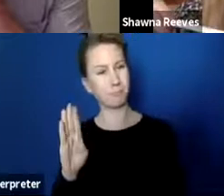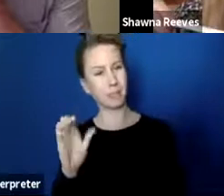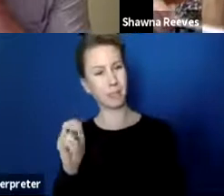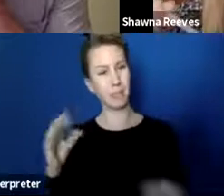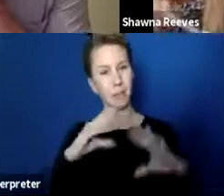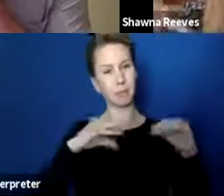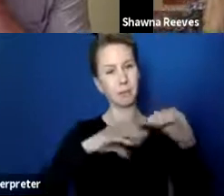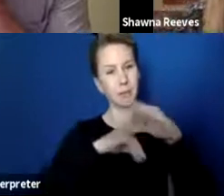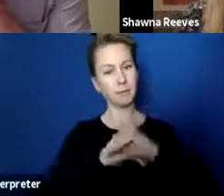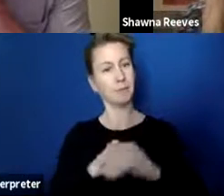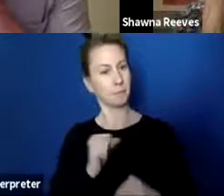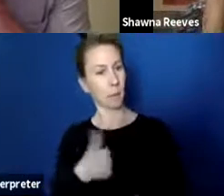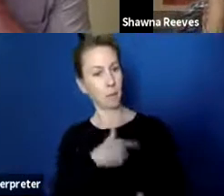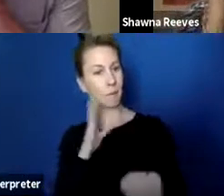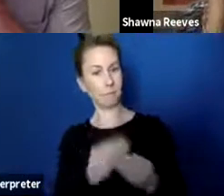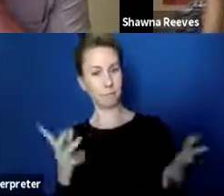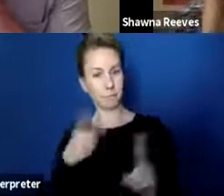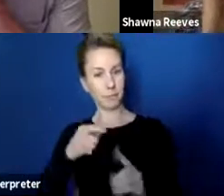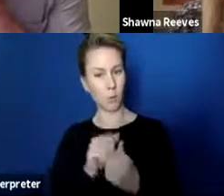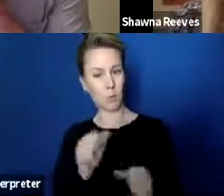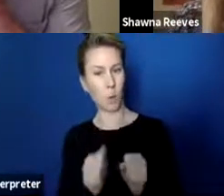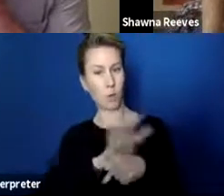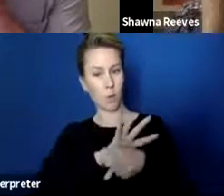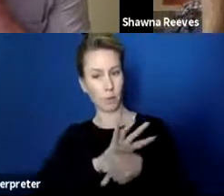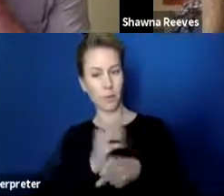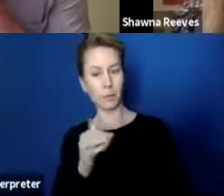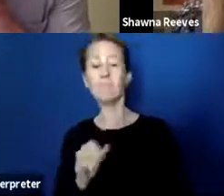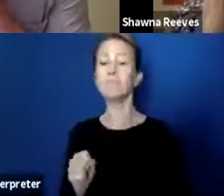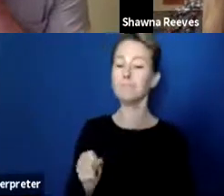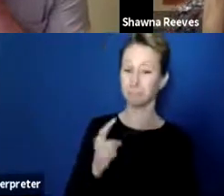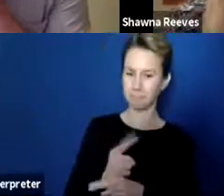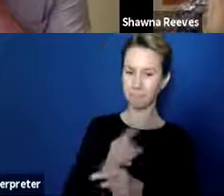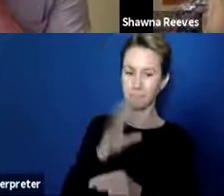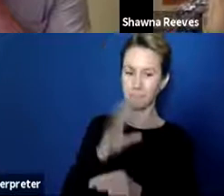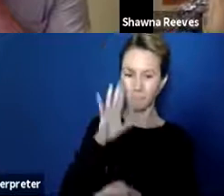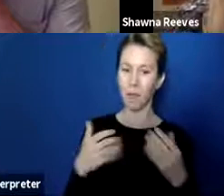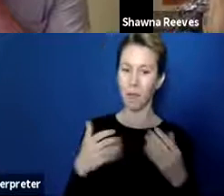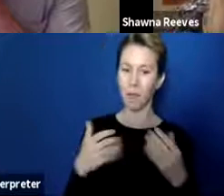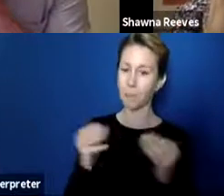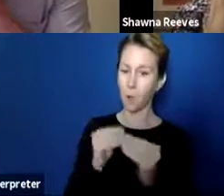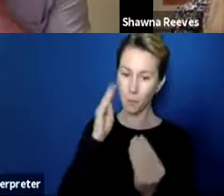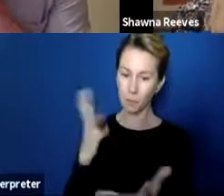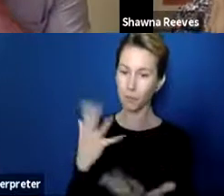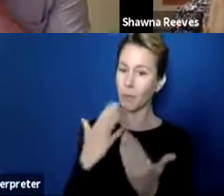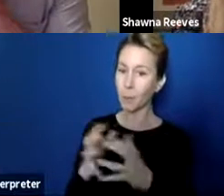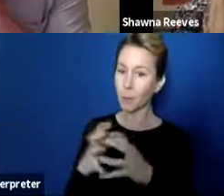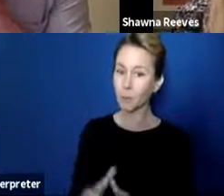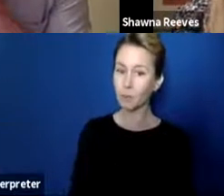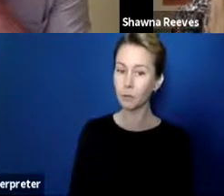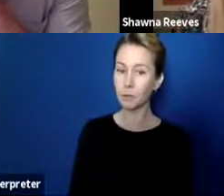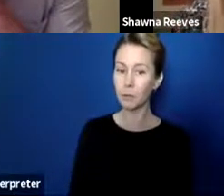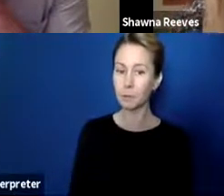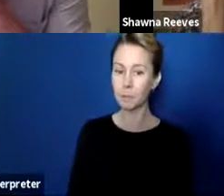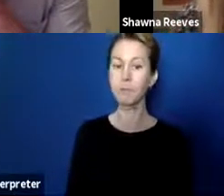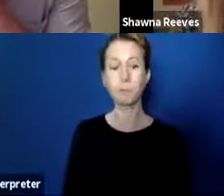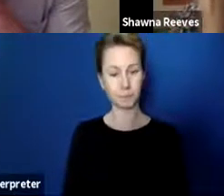was developed specifically for this period of time. Great. Kind of We just didn't want to do it without your permission, but I think that'd be a great resource. Distributed